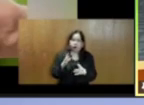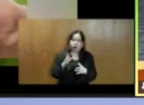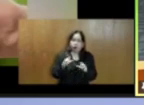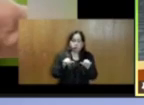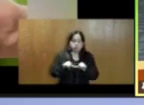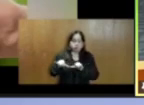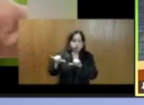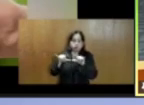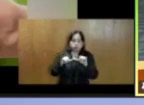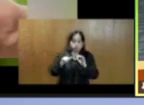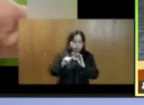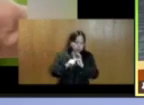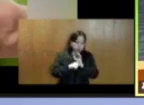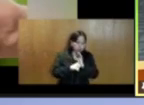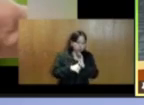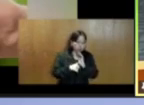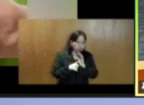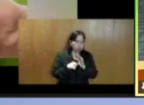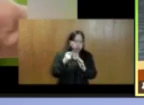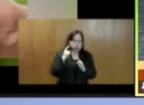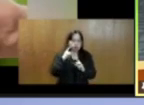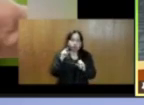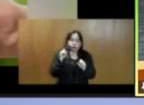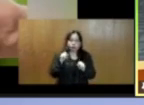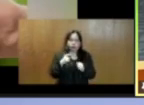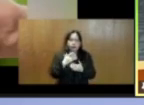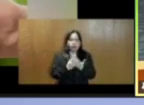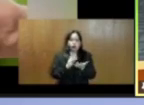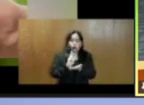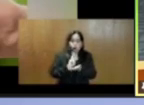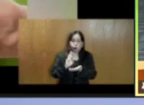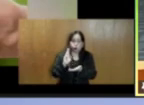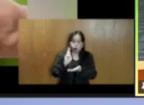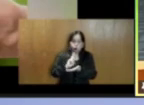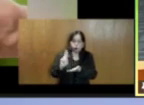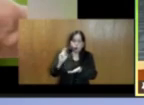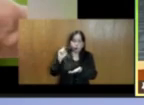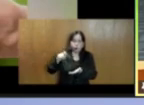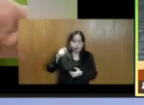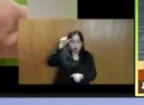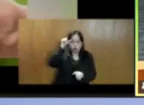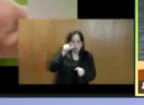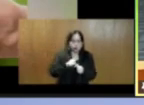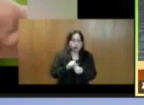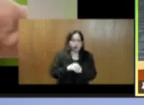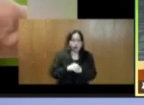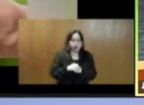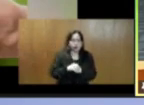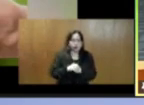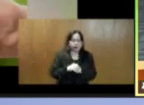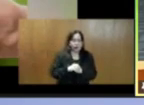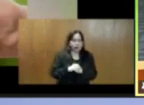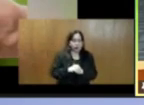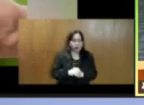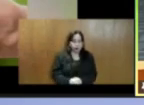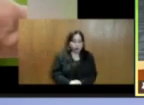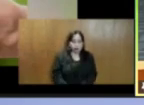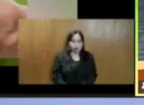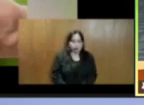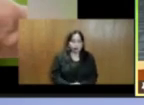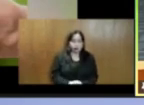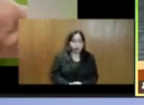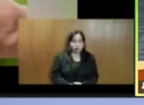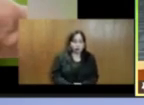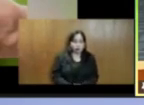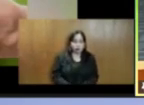standards. And so this is something that schools must bear in mind. Unfortunately, though, the policy standards